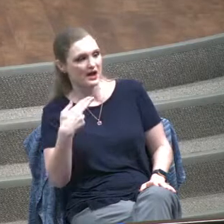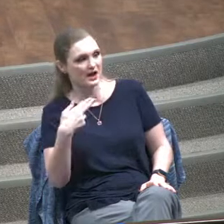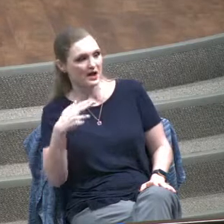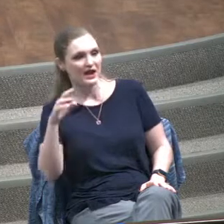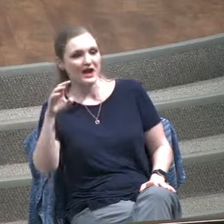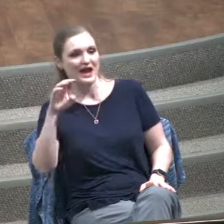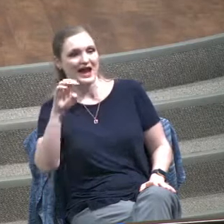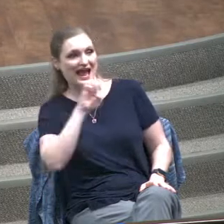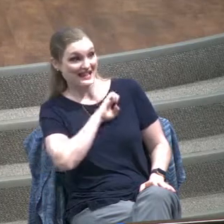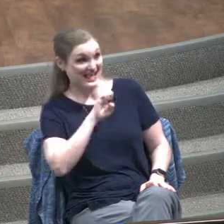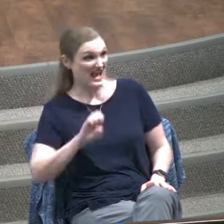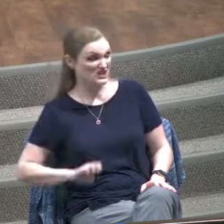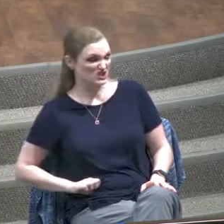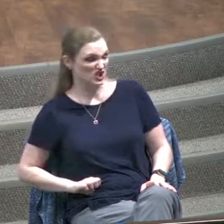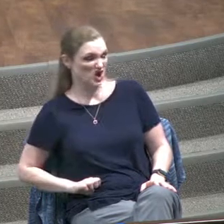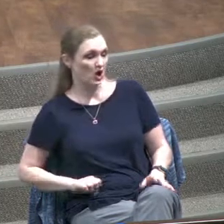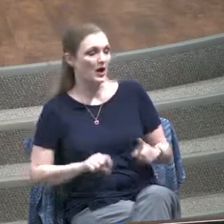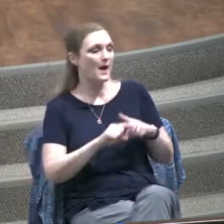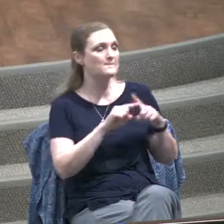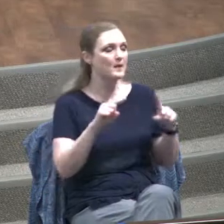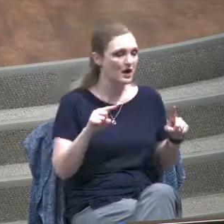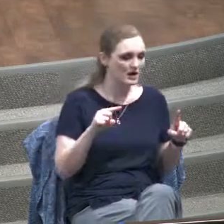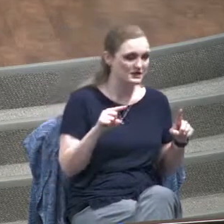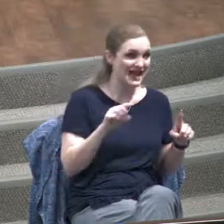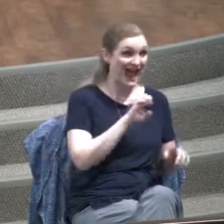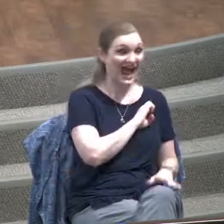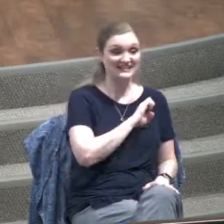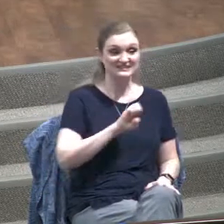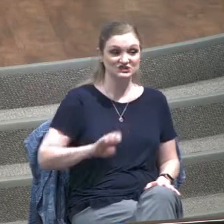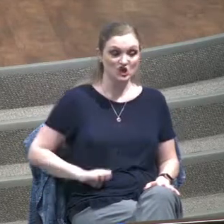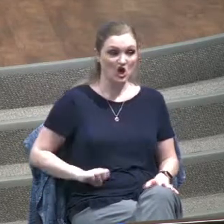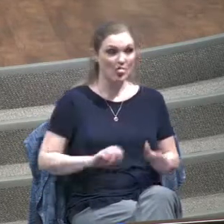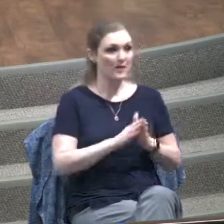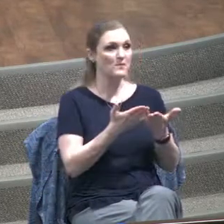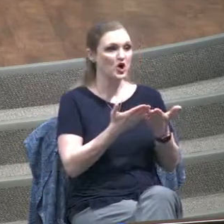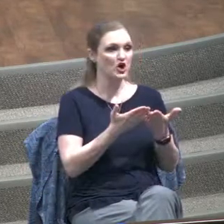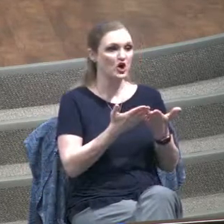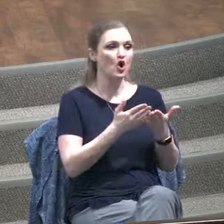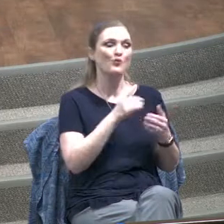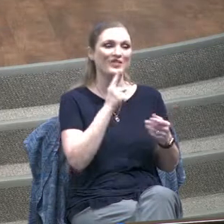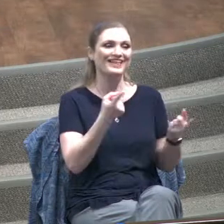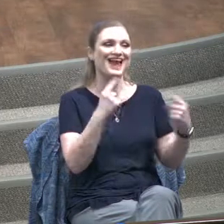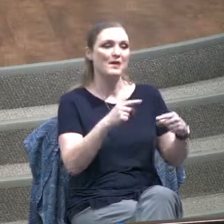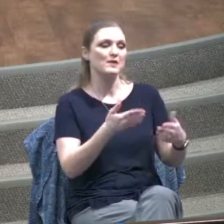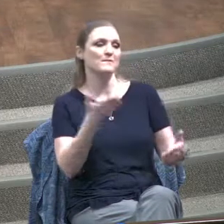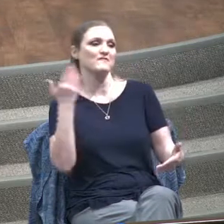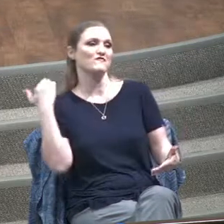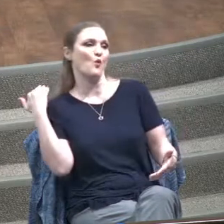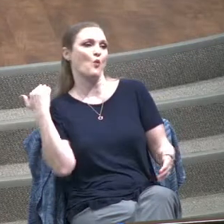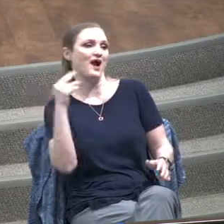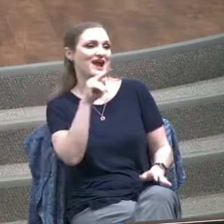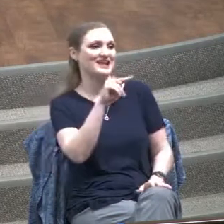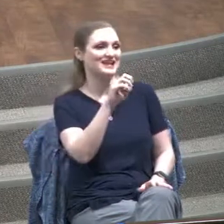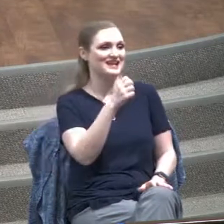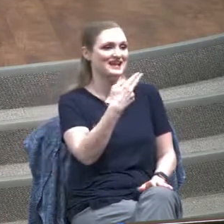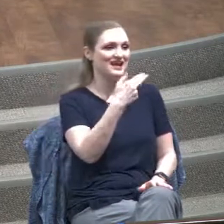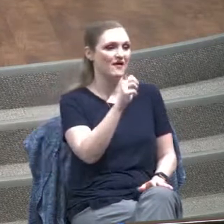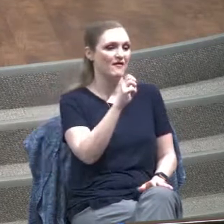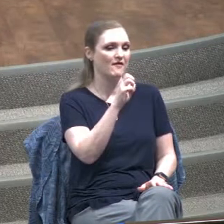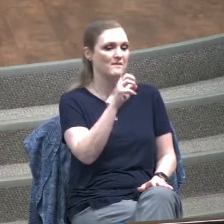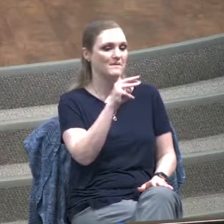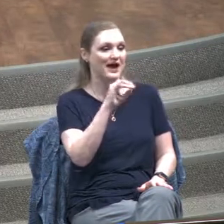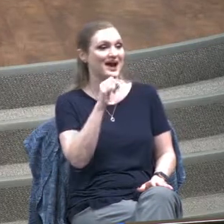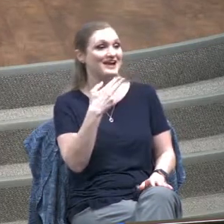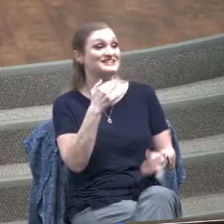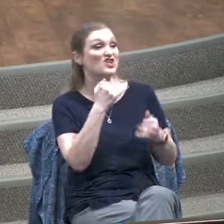get into this a little bit later, but actually Esther occurs earlier. Nehemiah is actually the last of the historical